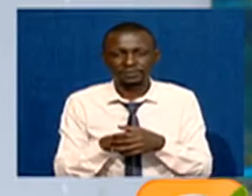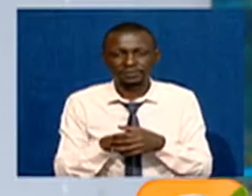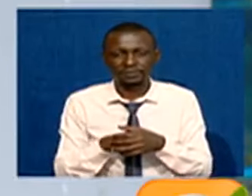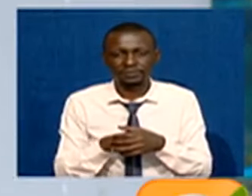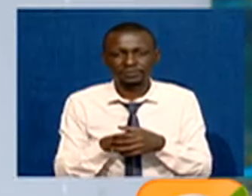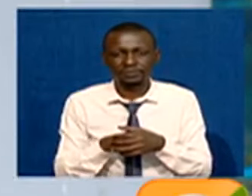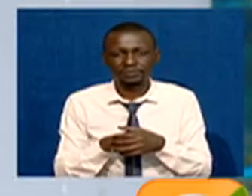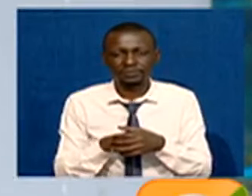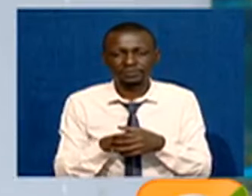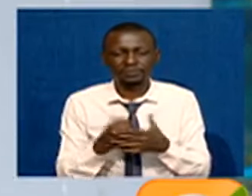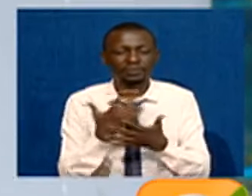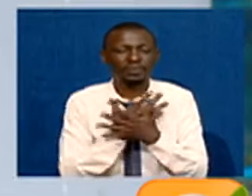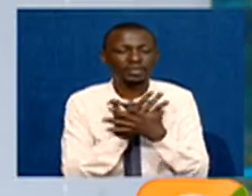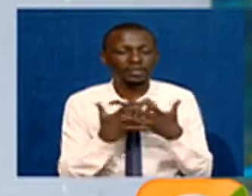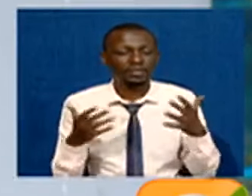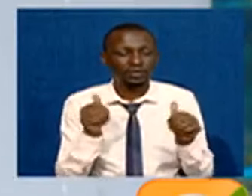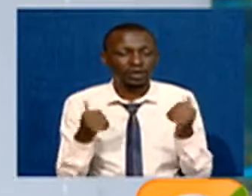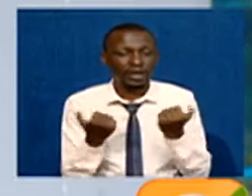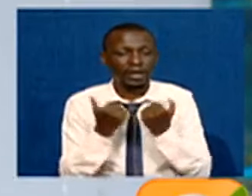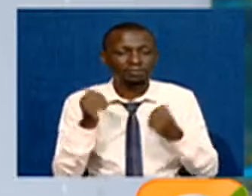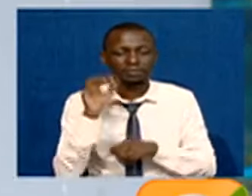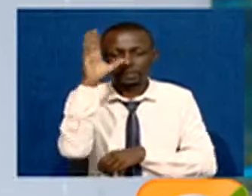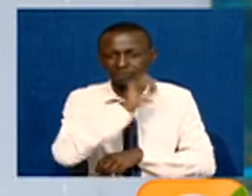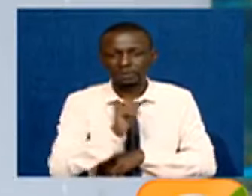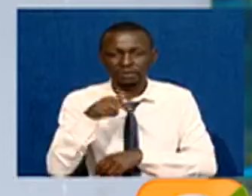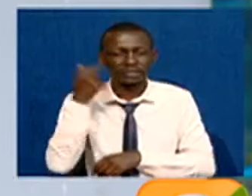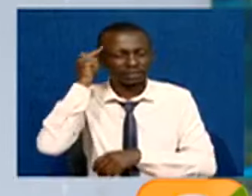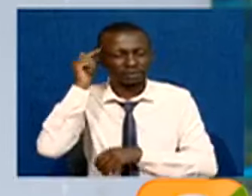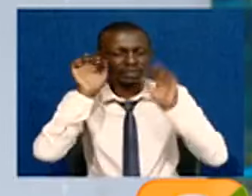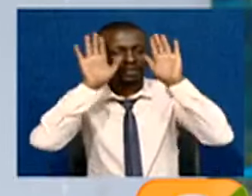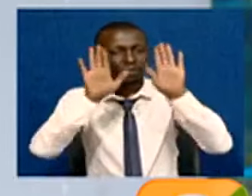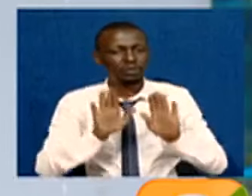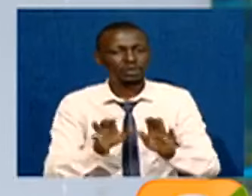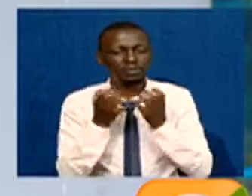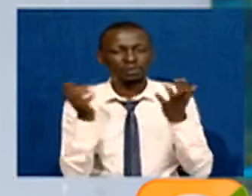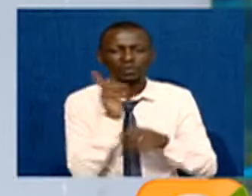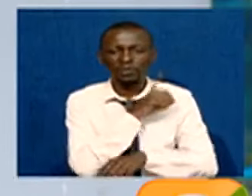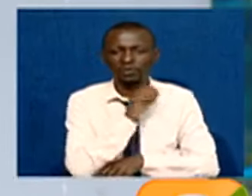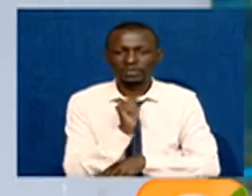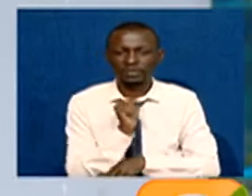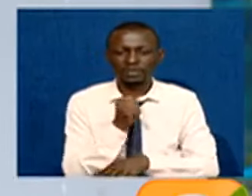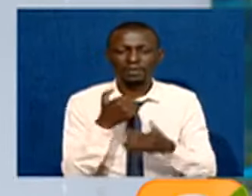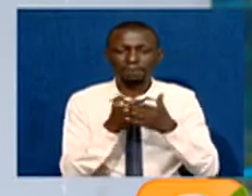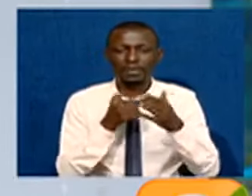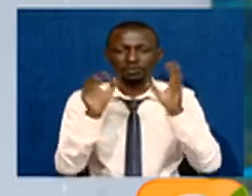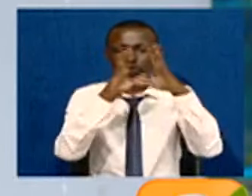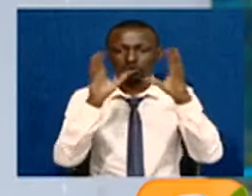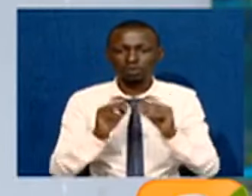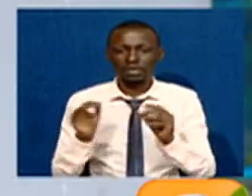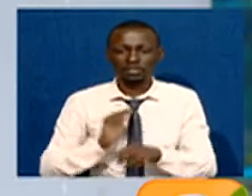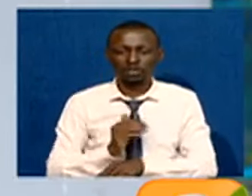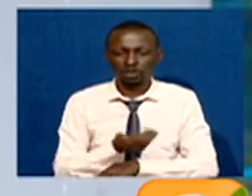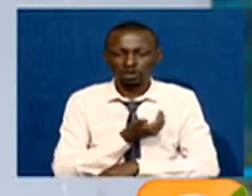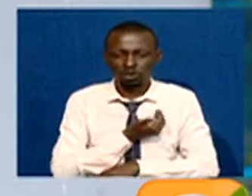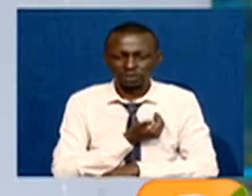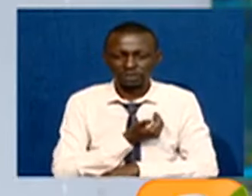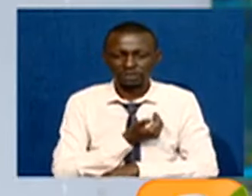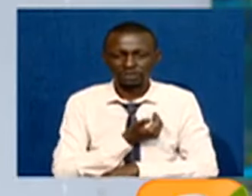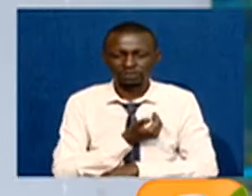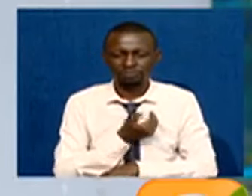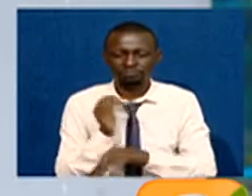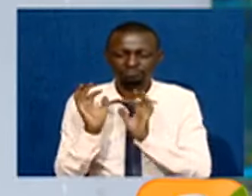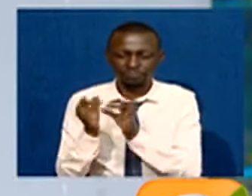One of the things that you miss, and I think it will be important, and we have raised that with the Budget and Appropriations Committee, is that both from the